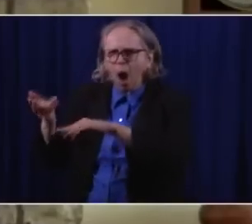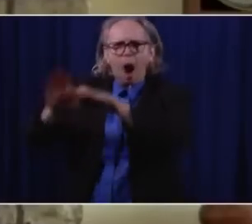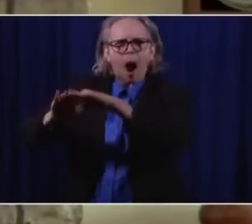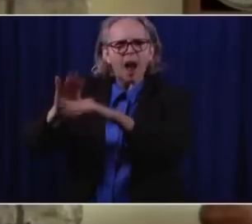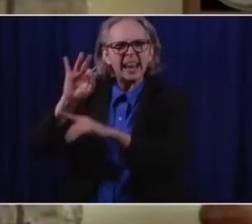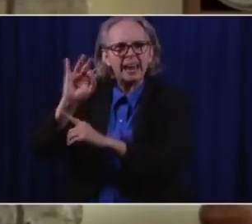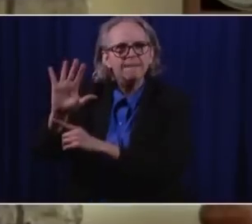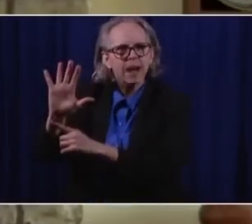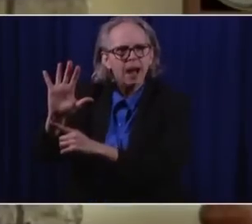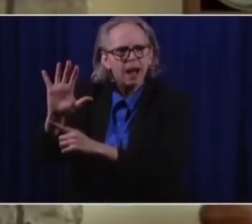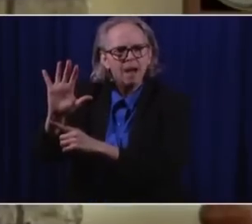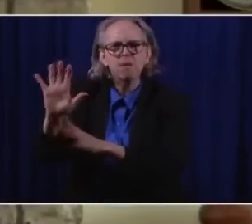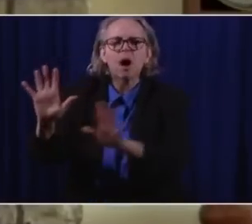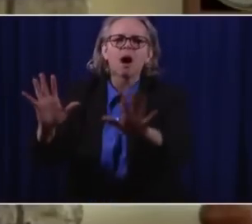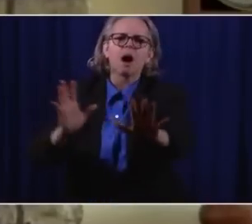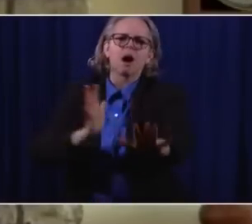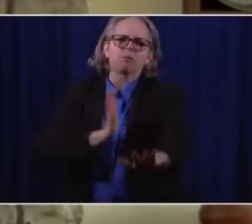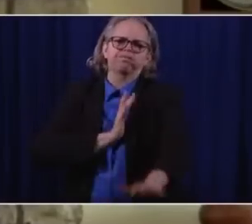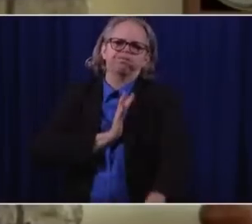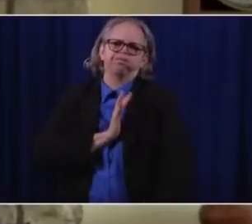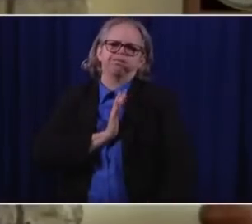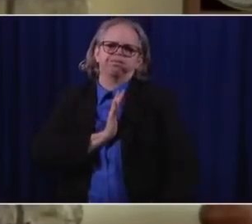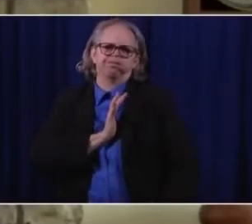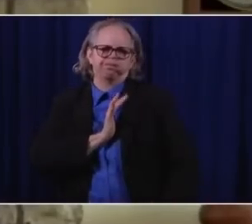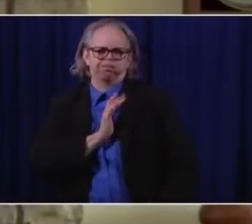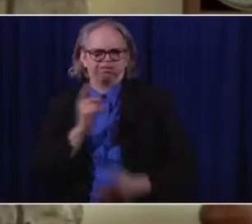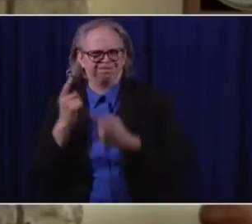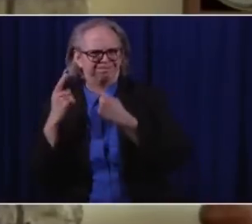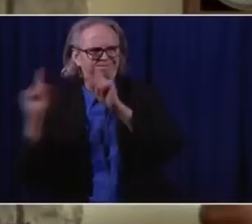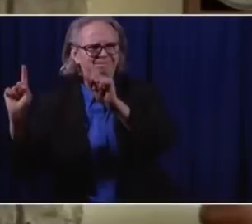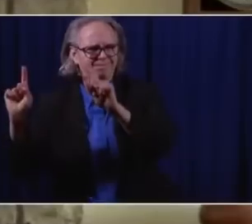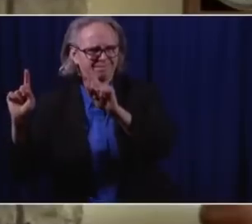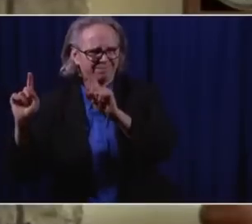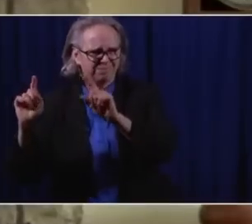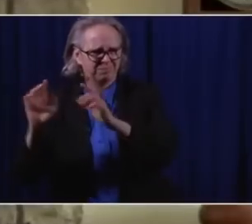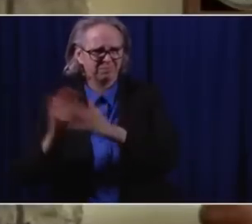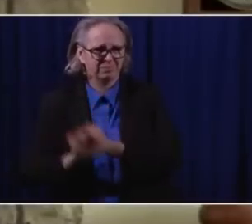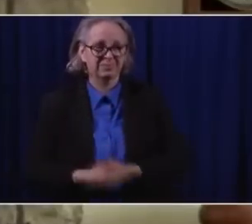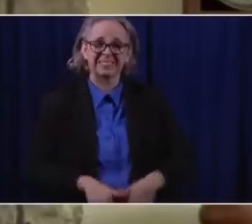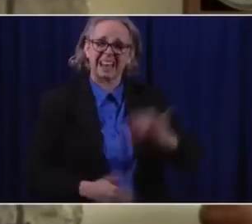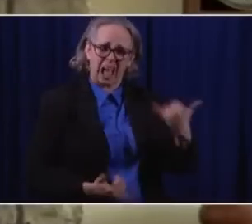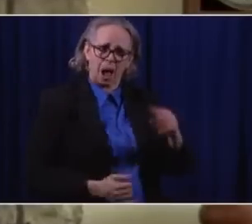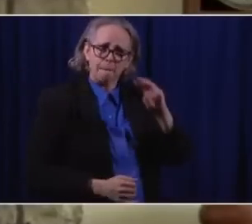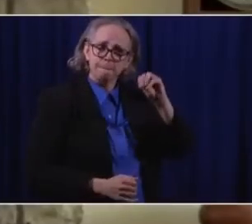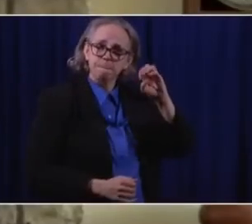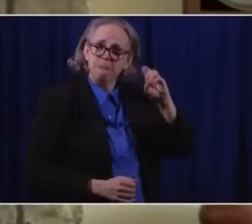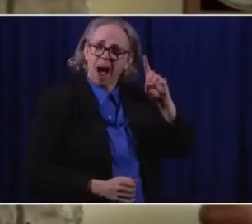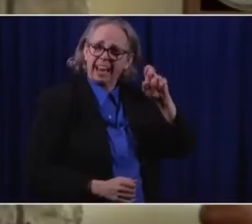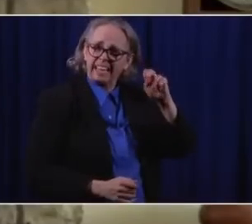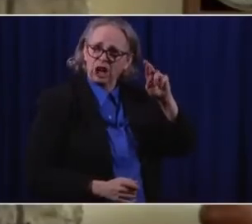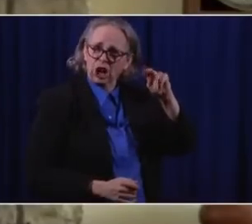vaccine is even more effective than they at first thought. Moderna has announced its vaccine trial shows it to be